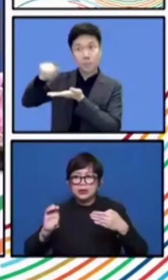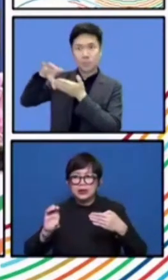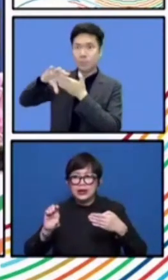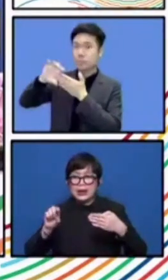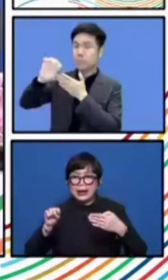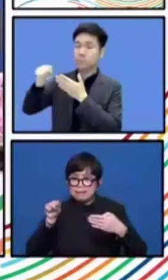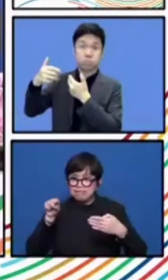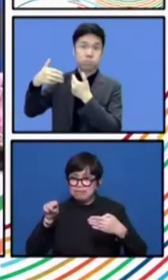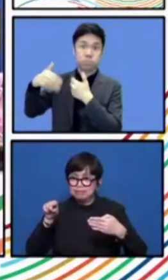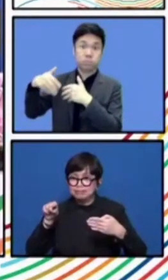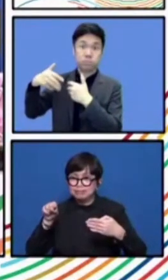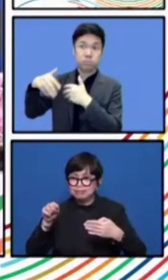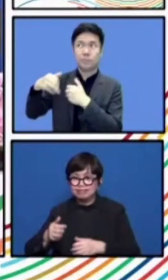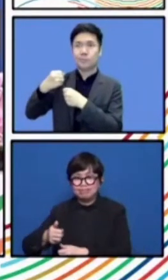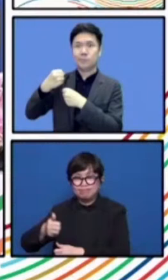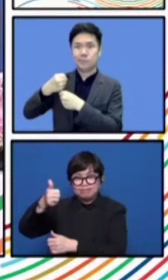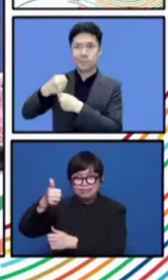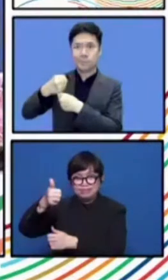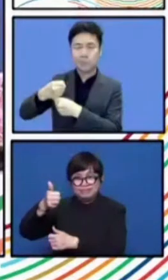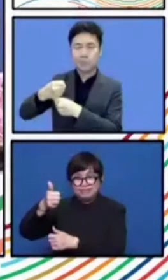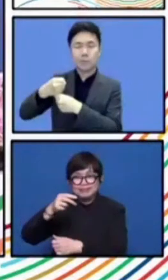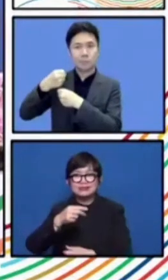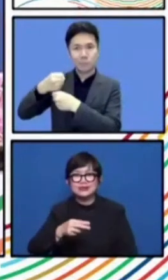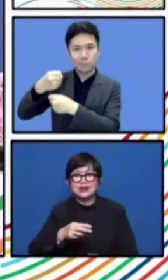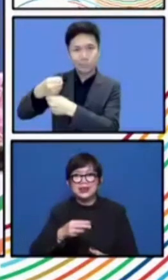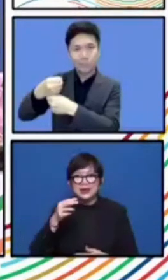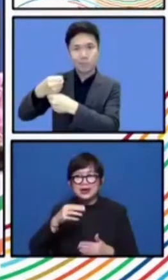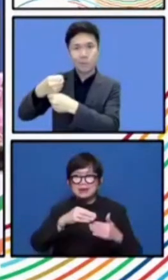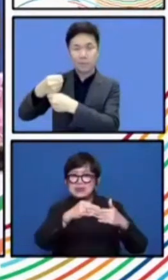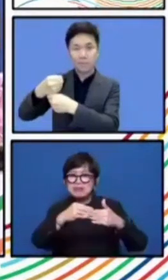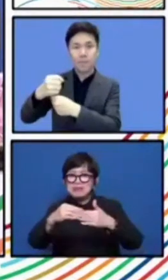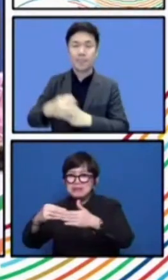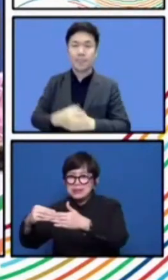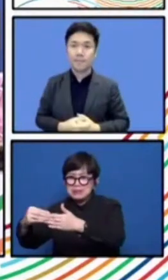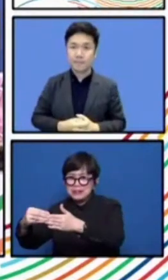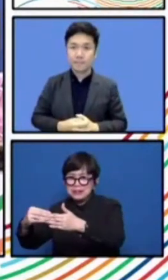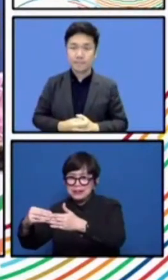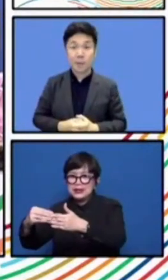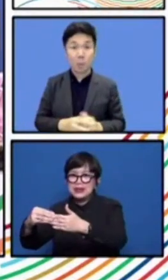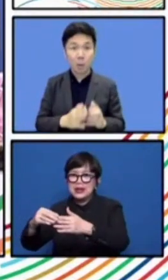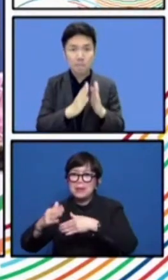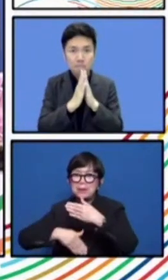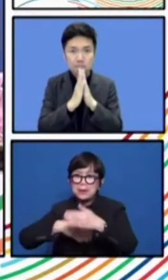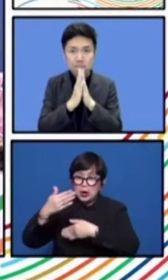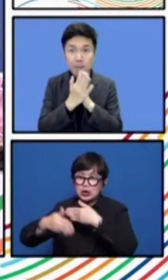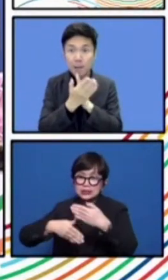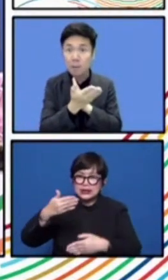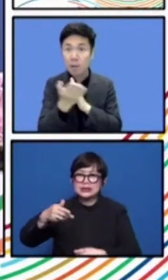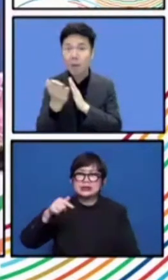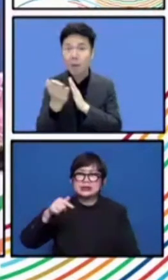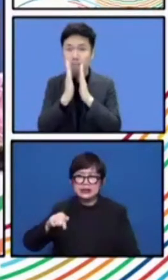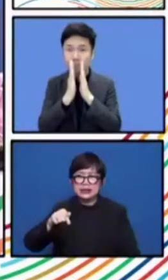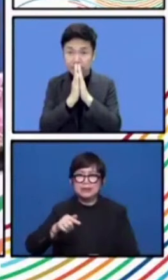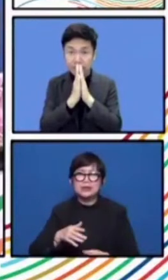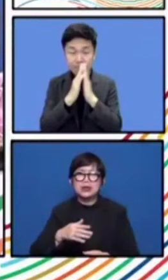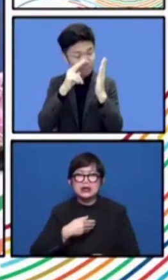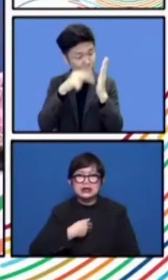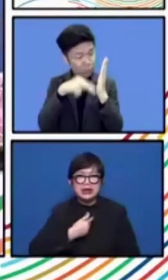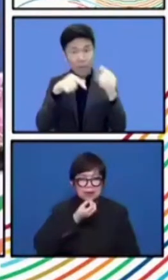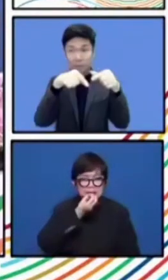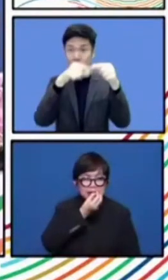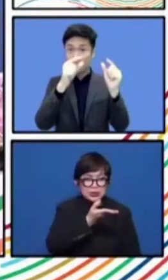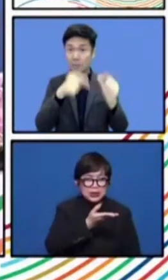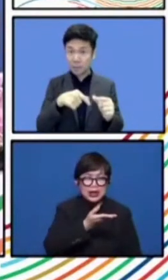leadership role in this manner so I'd like to call your attention to read the publication on disability inclusive